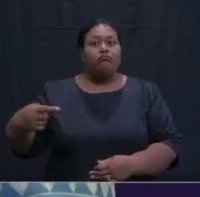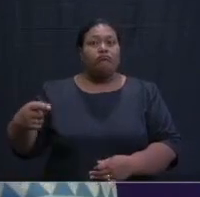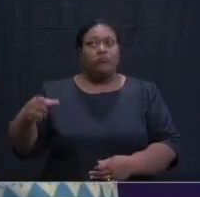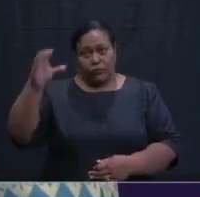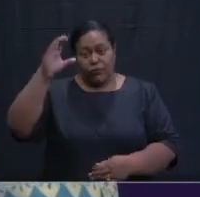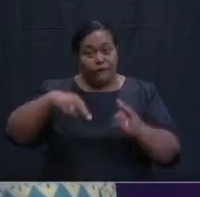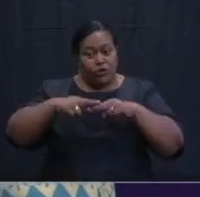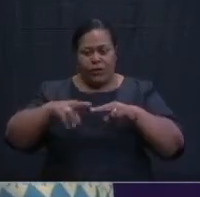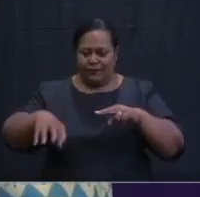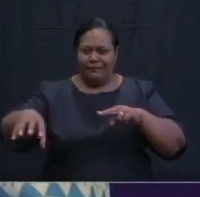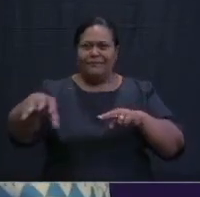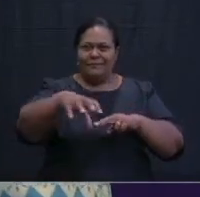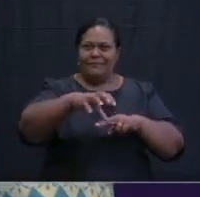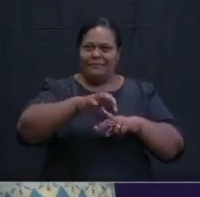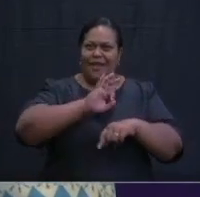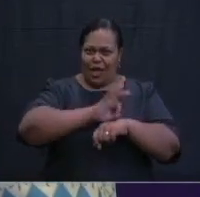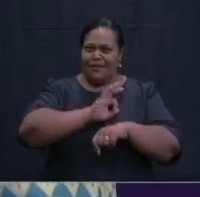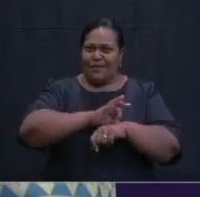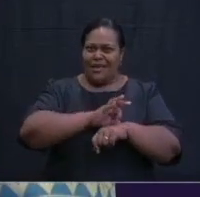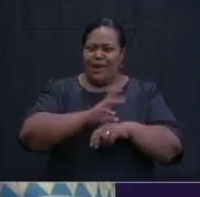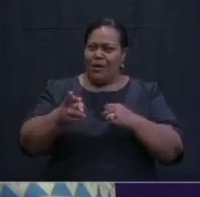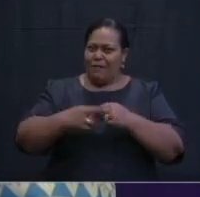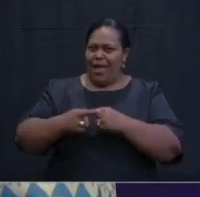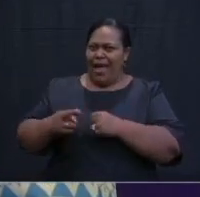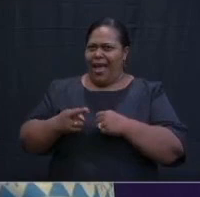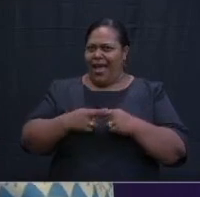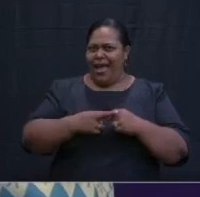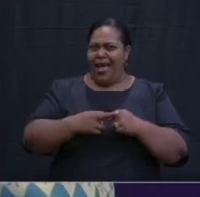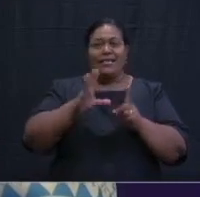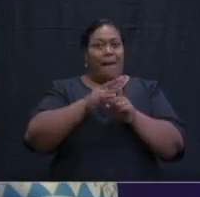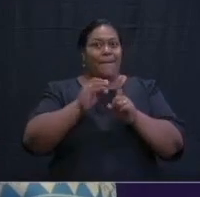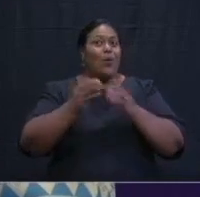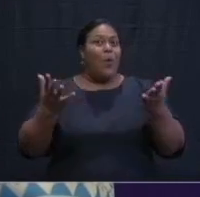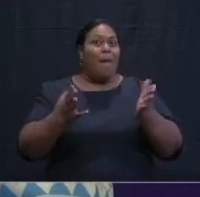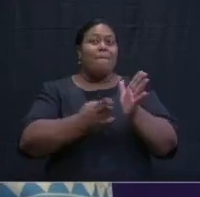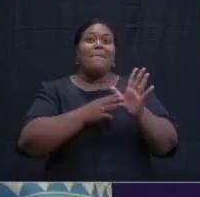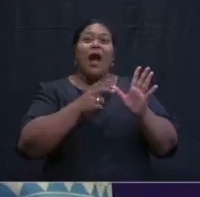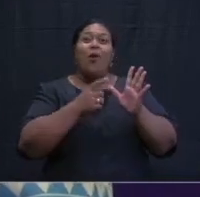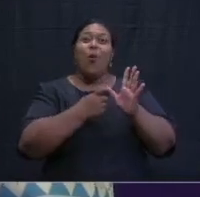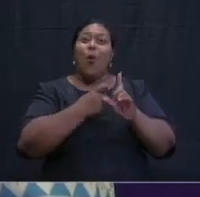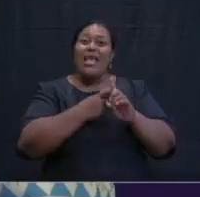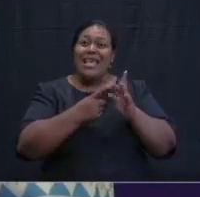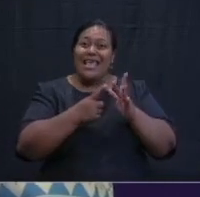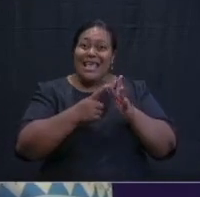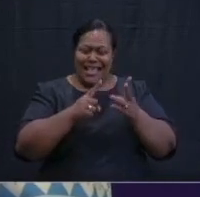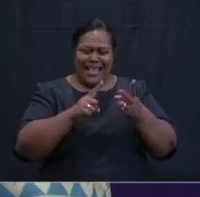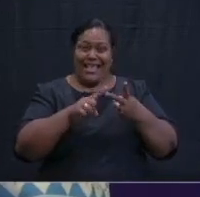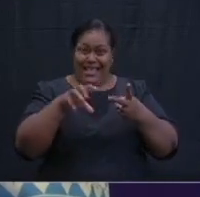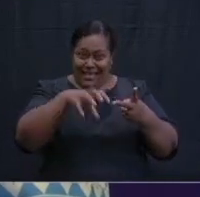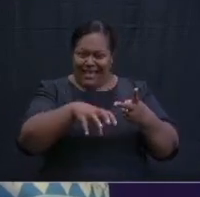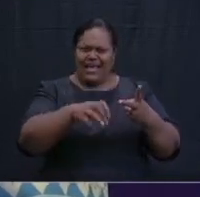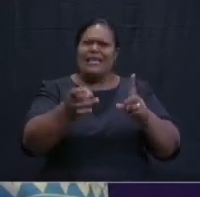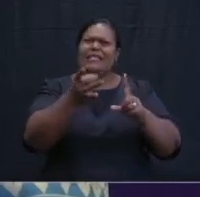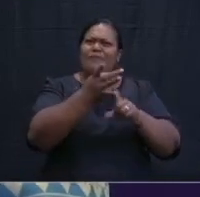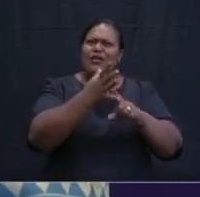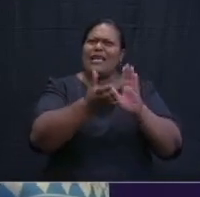the country. For instance, the Banabai Health Center in Makoi, the Specialist Outpatient